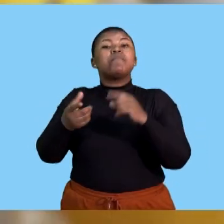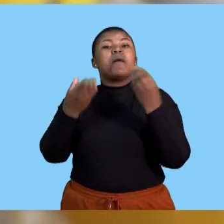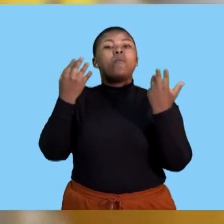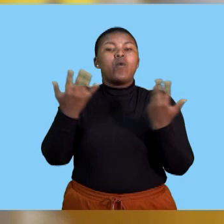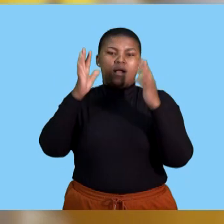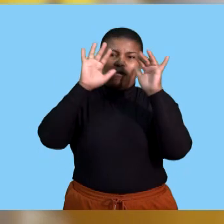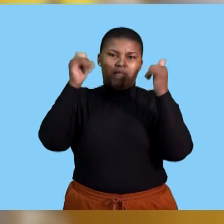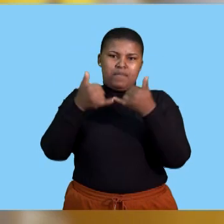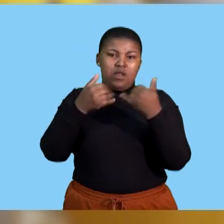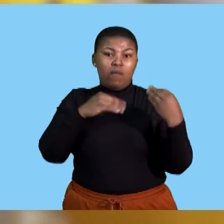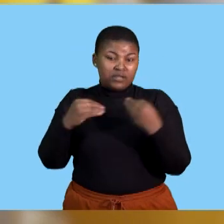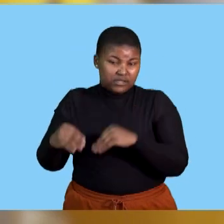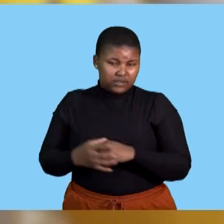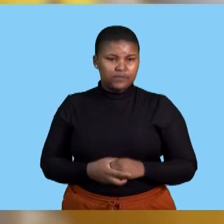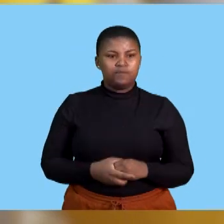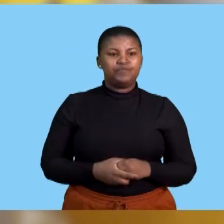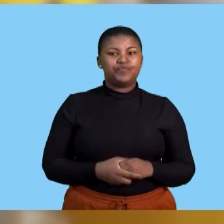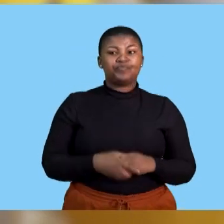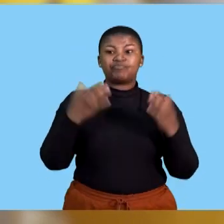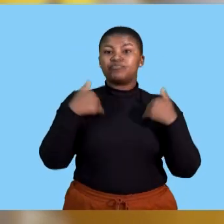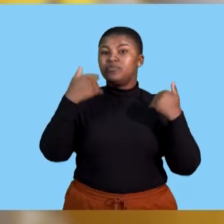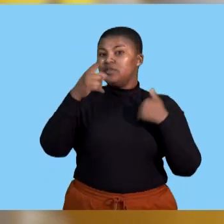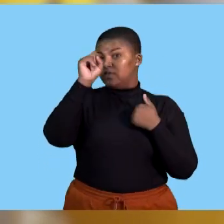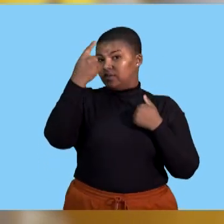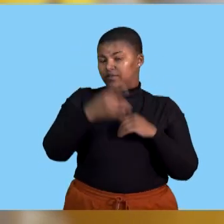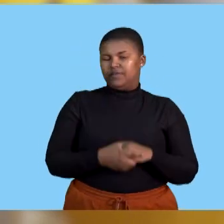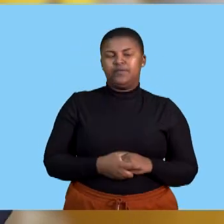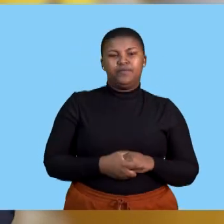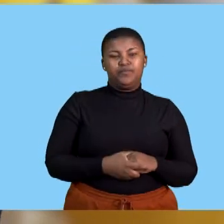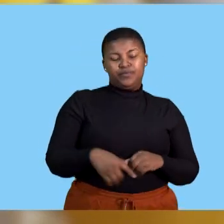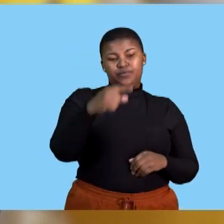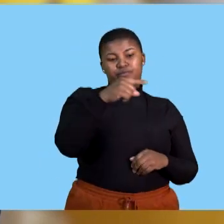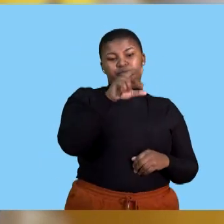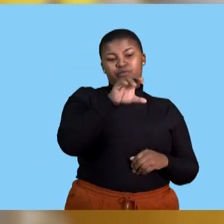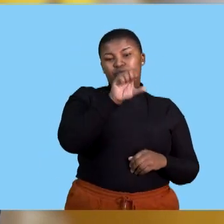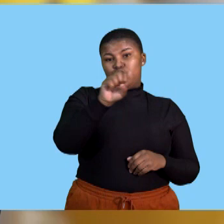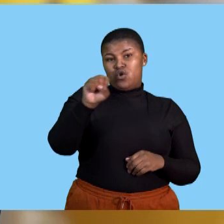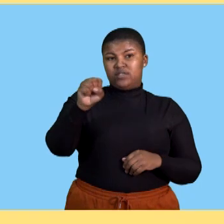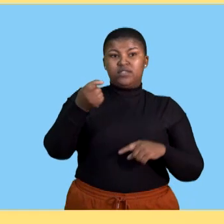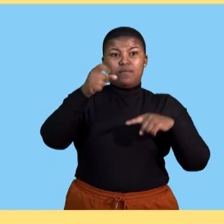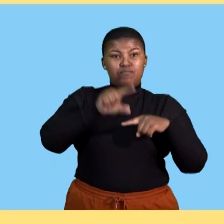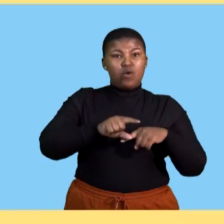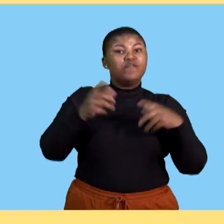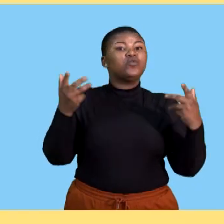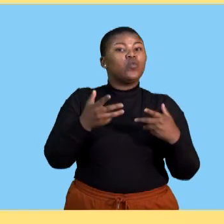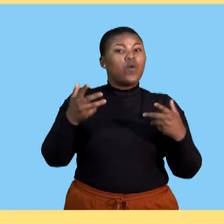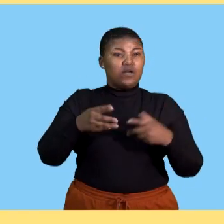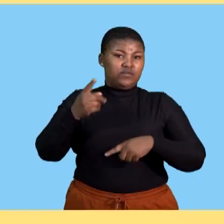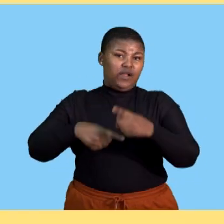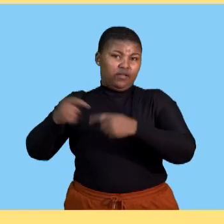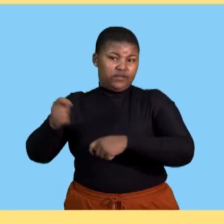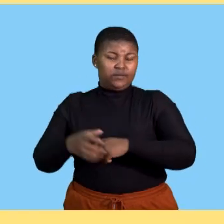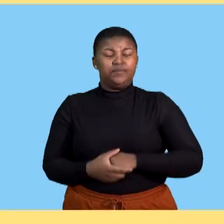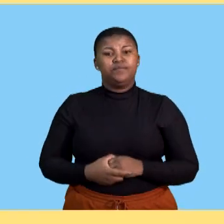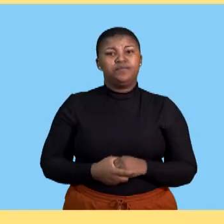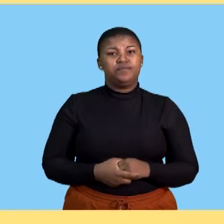profits by a business. Let's begin first with gross profit on sales. Gross profit